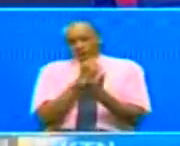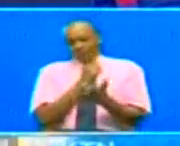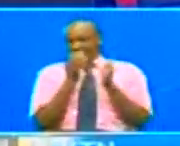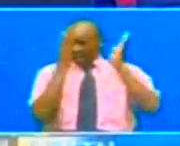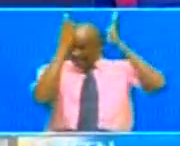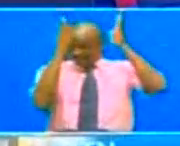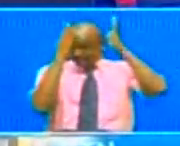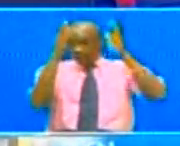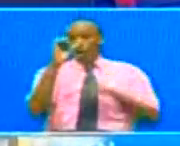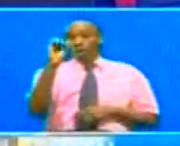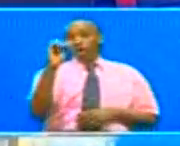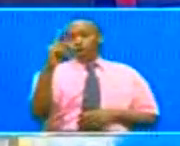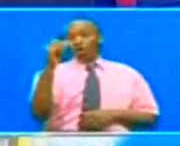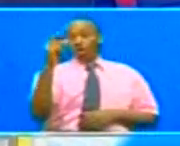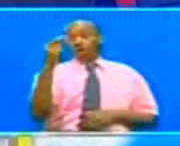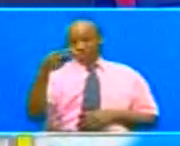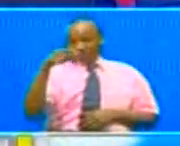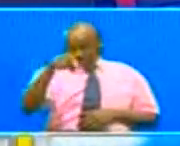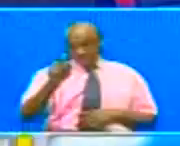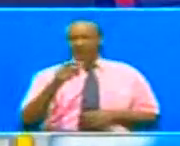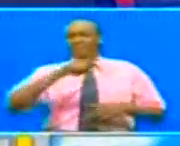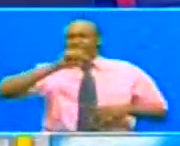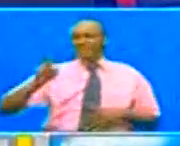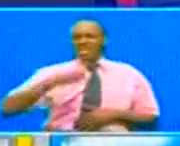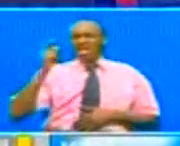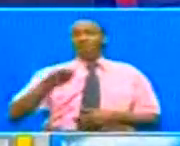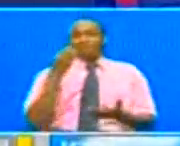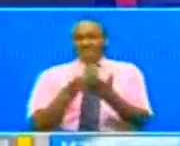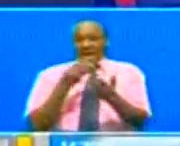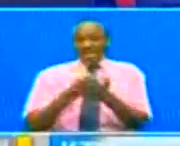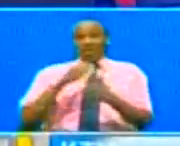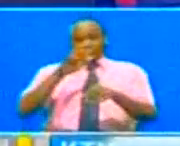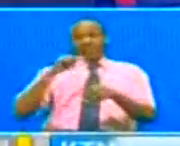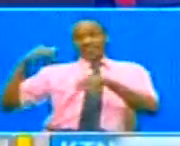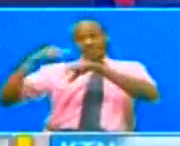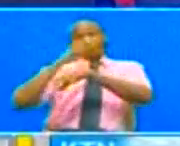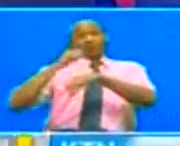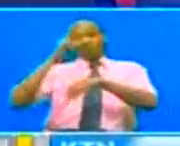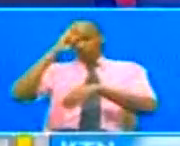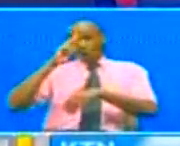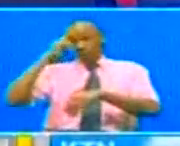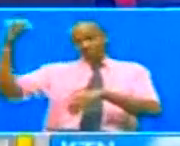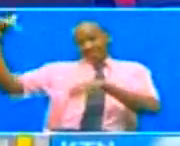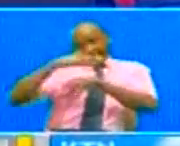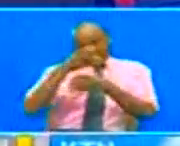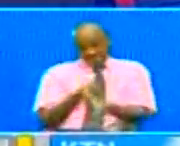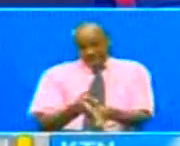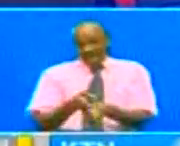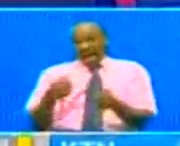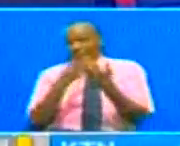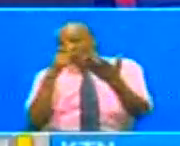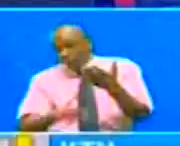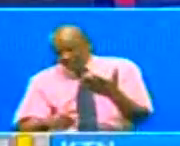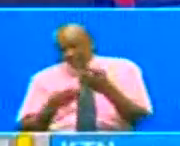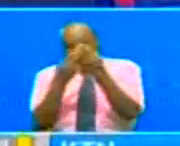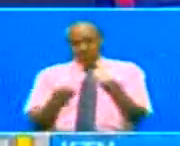Archbishop Zacchaeus Okoth, in which millions of shillings sent to Kenya from the Vatican appear to have